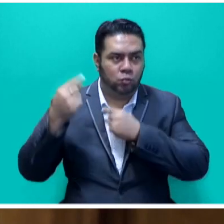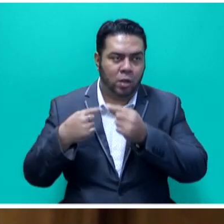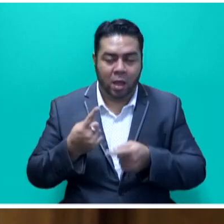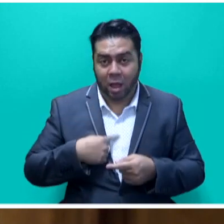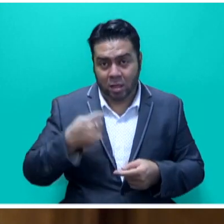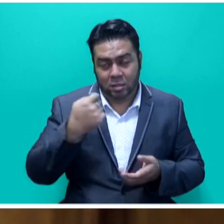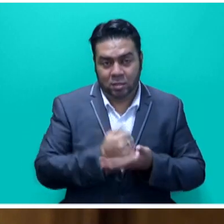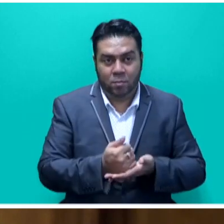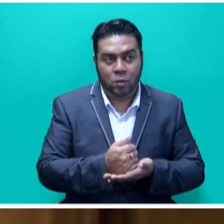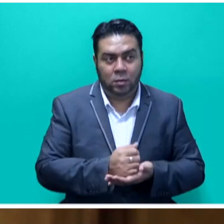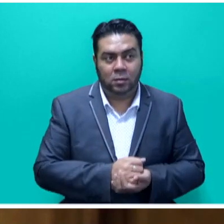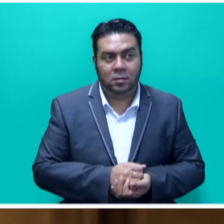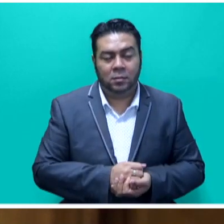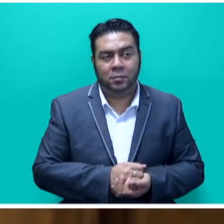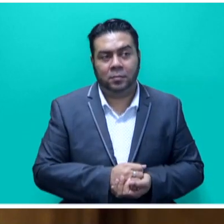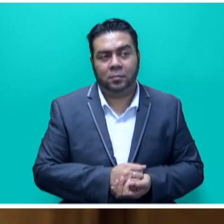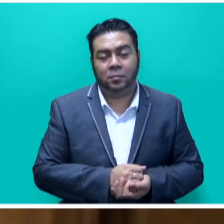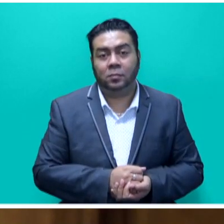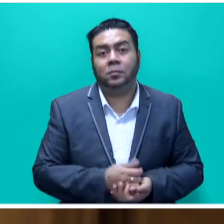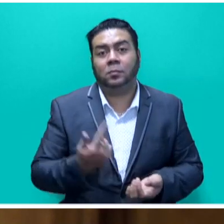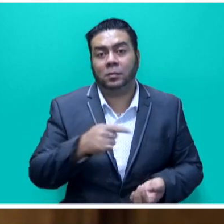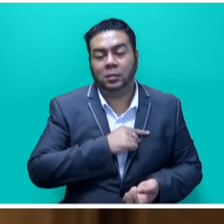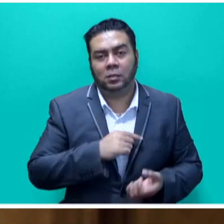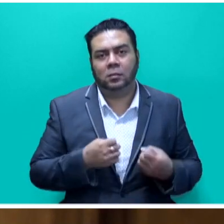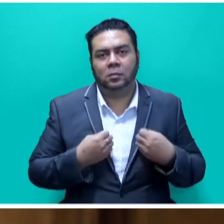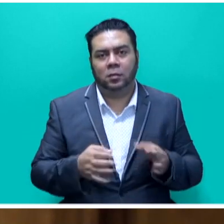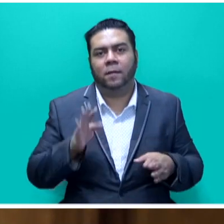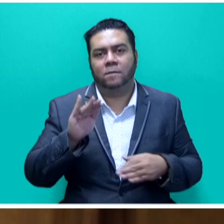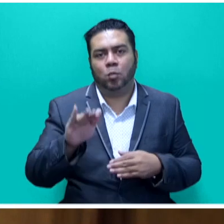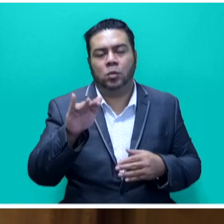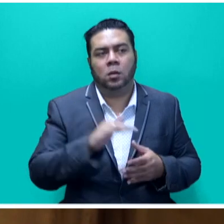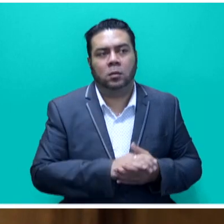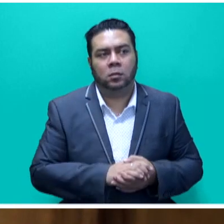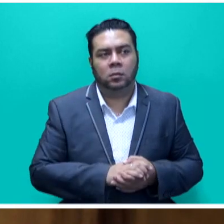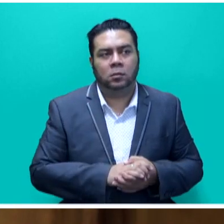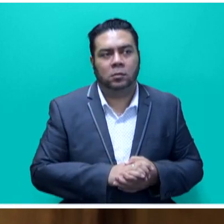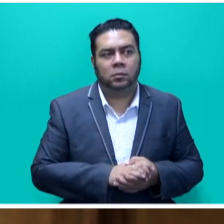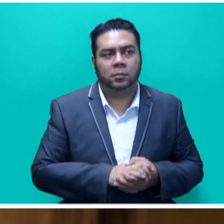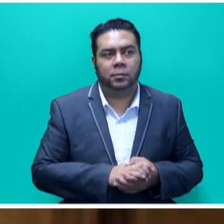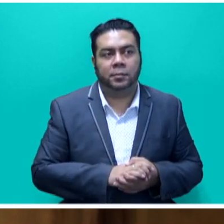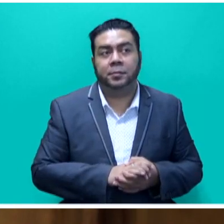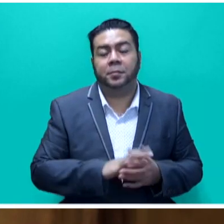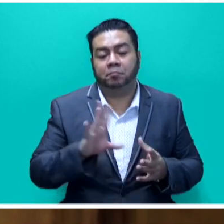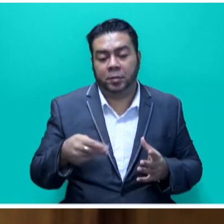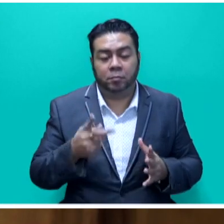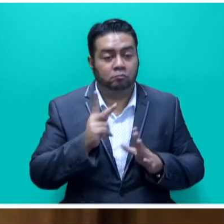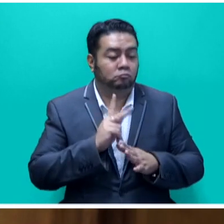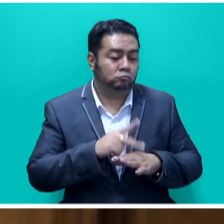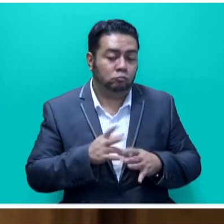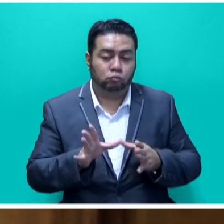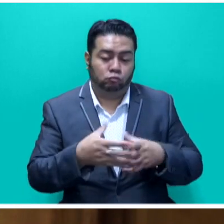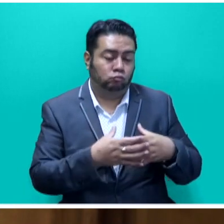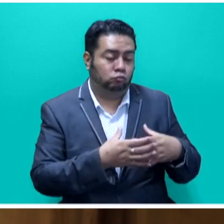support His Excellency's call on us to begin for the future, looking beyond our segregation as parties and politicians with